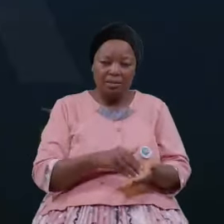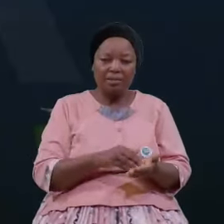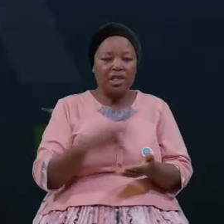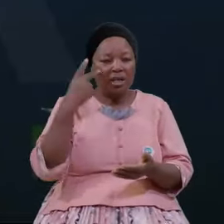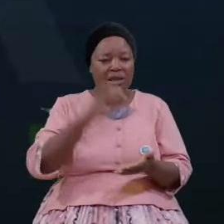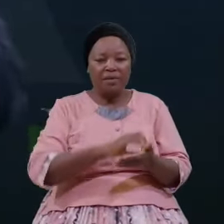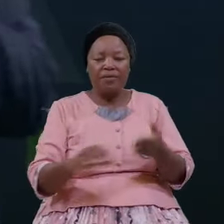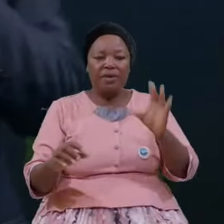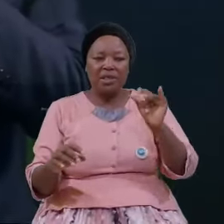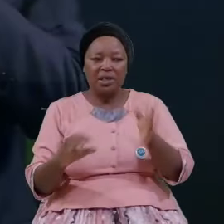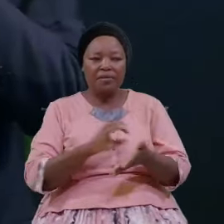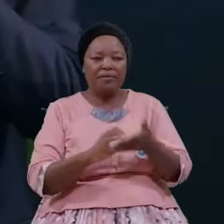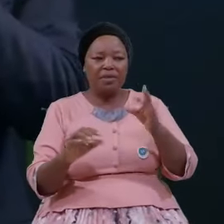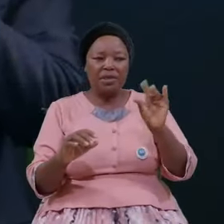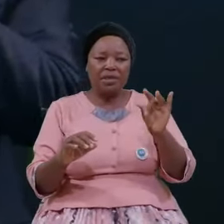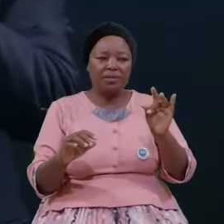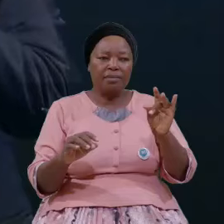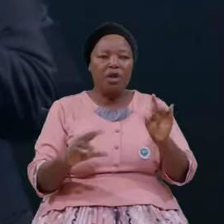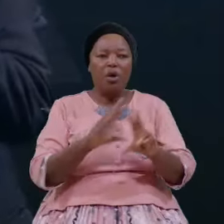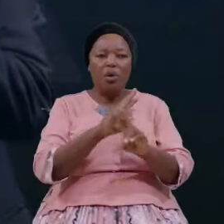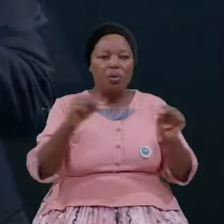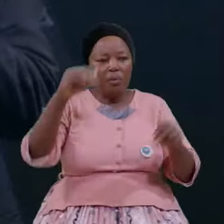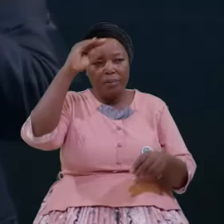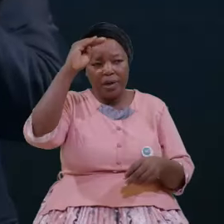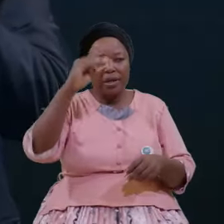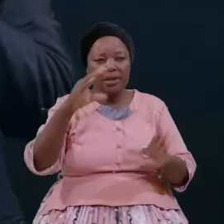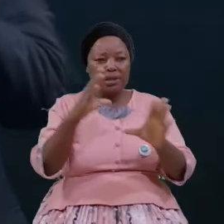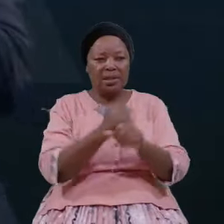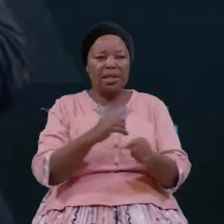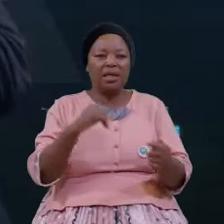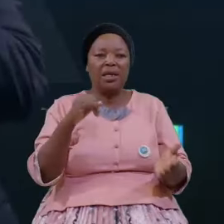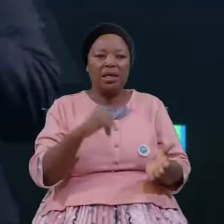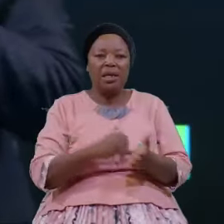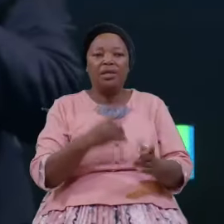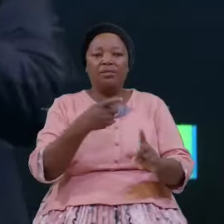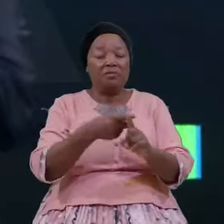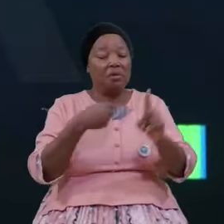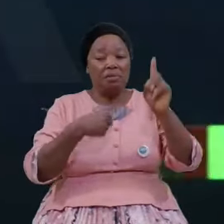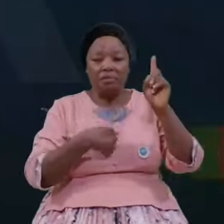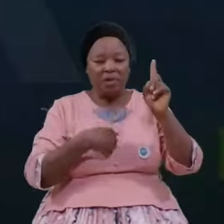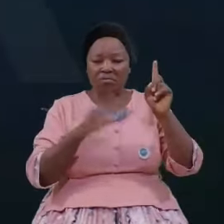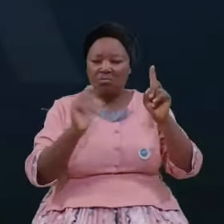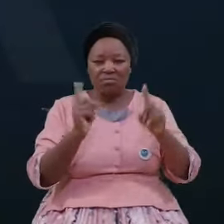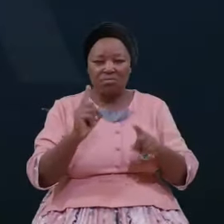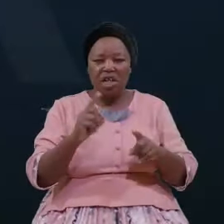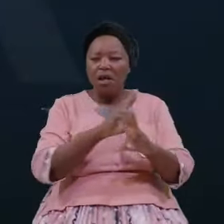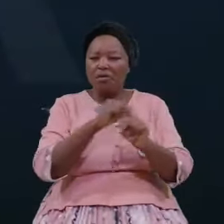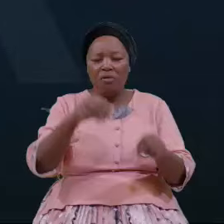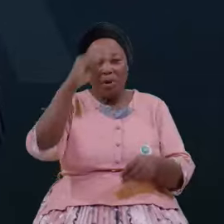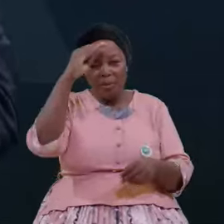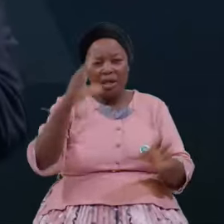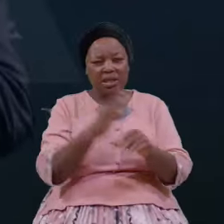In verse 18, no man take it from me. no man taketh it from